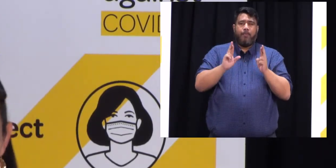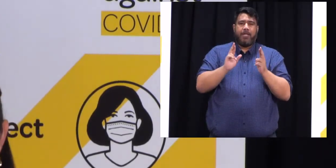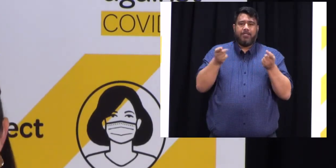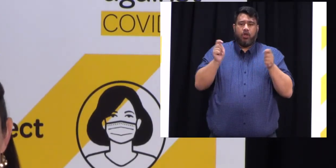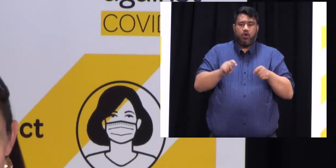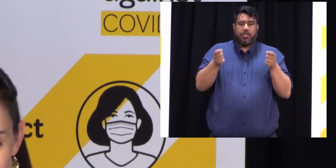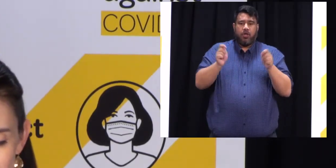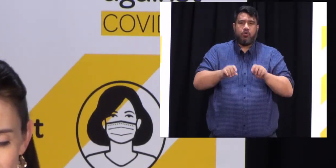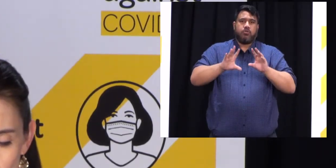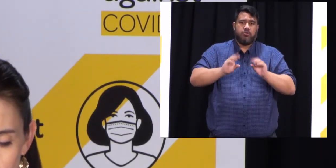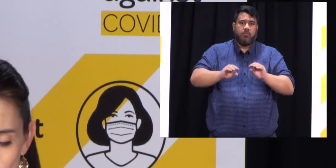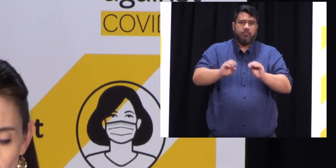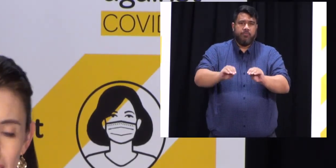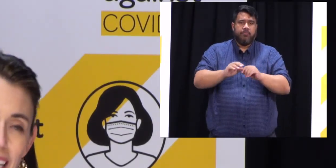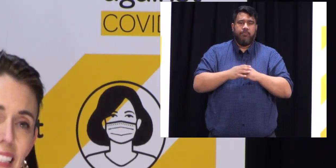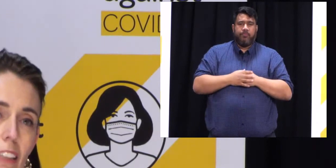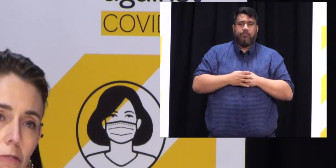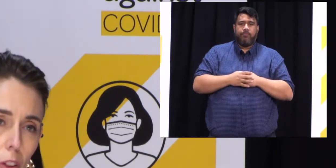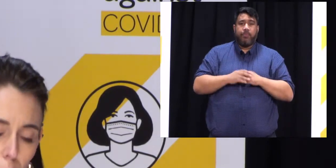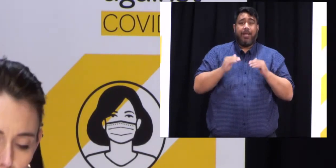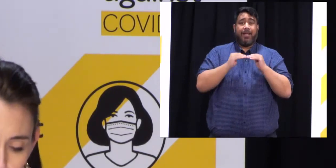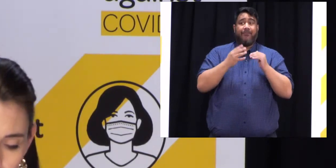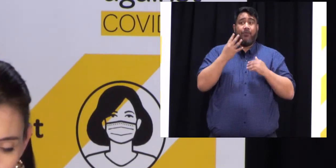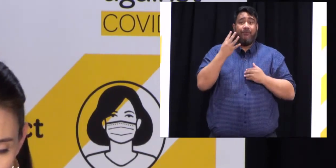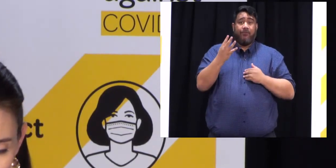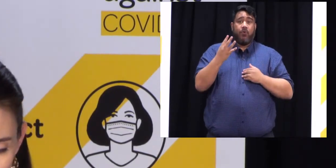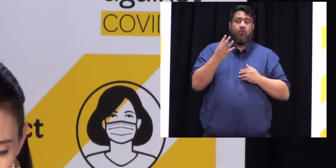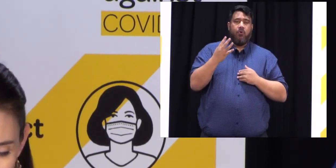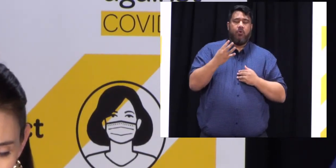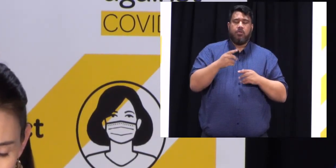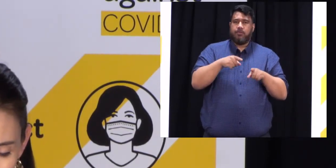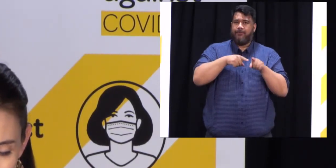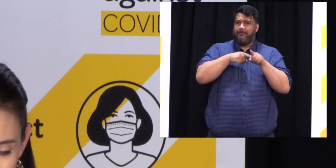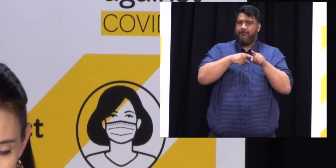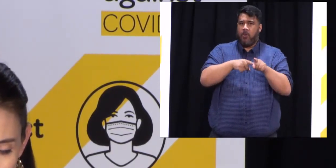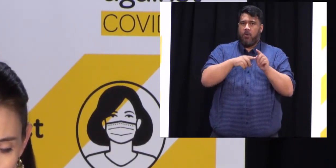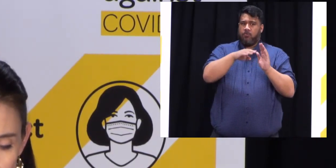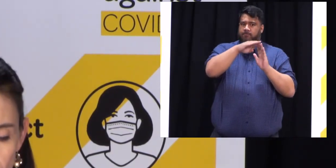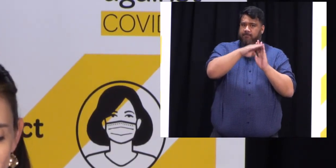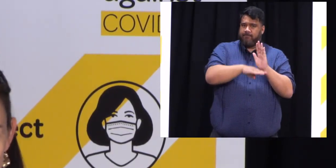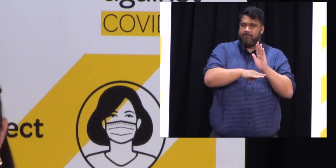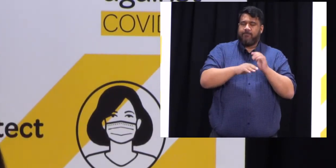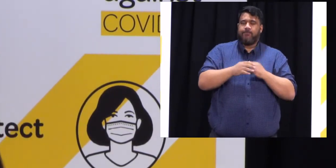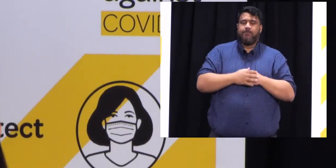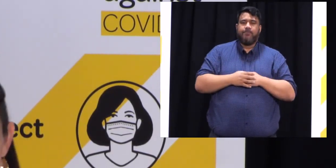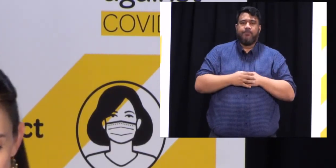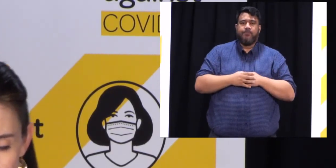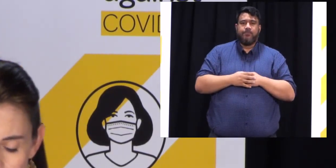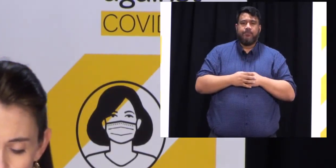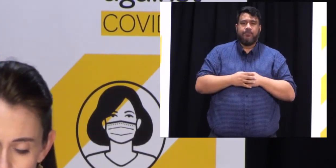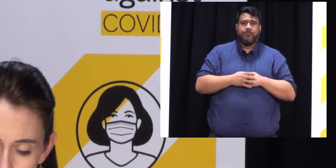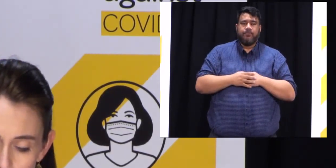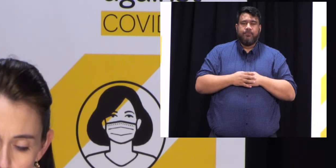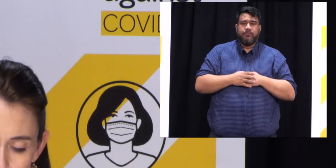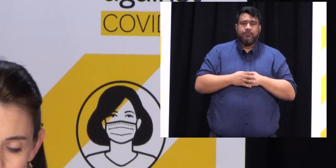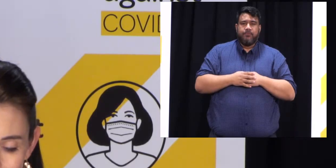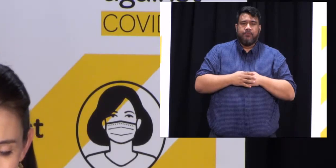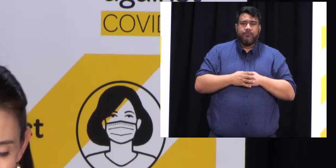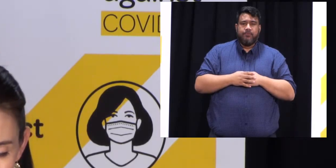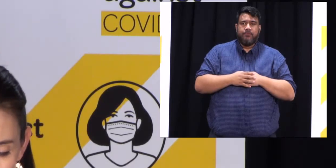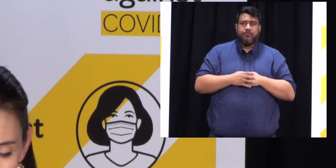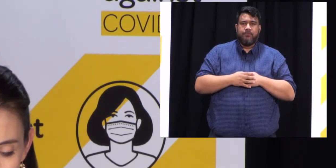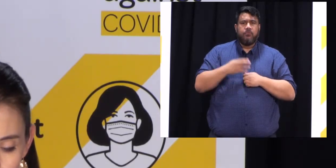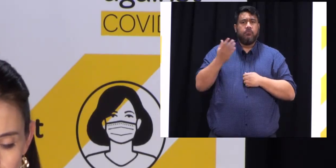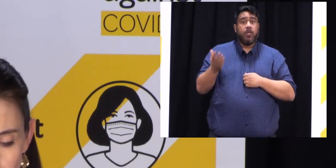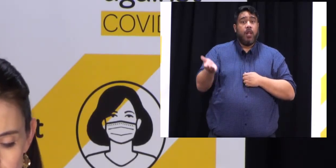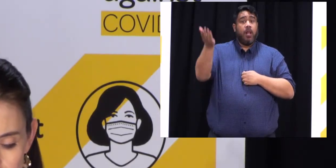so important. To leave level 4, we need to follow them closely. In line with our own recommendations, as we did